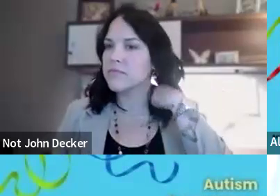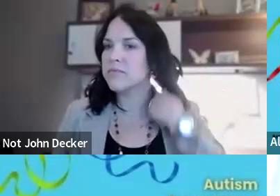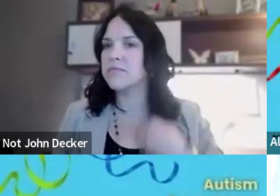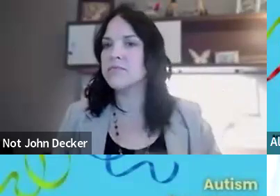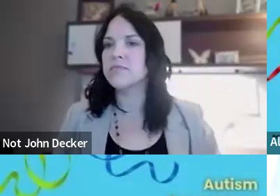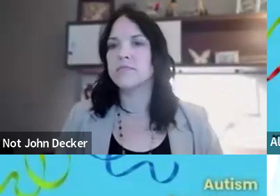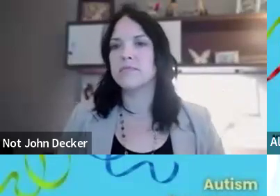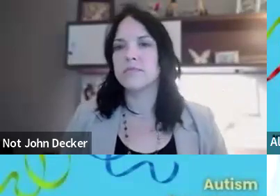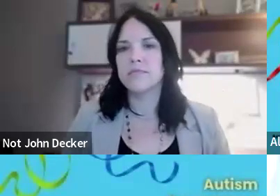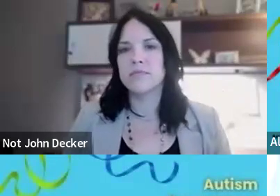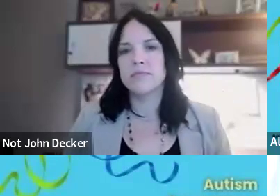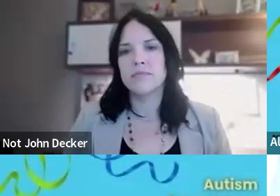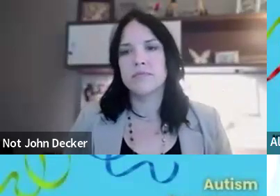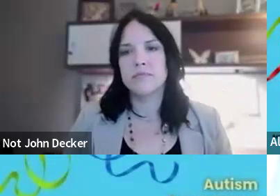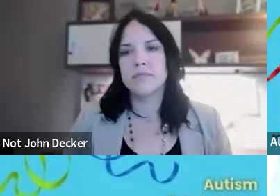Uh-oh.